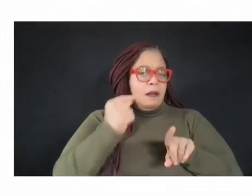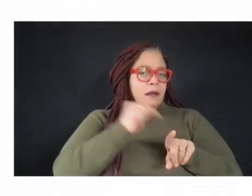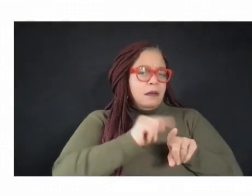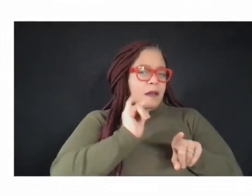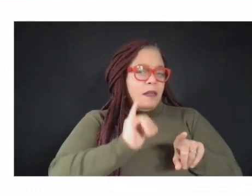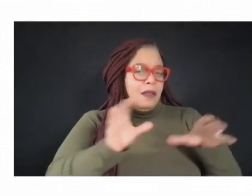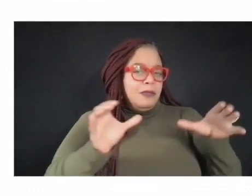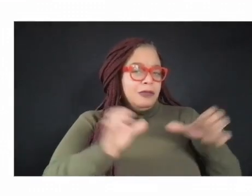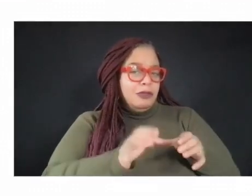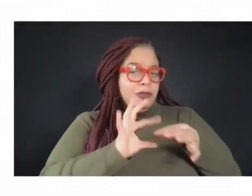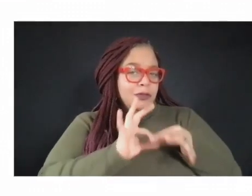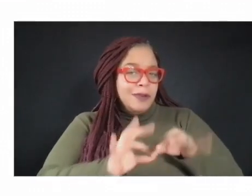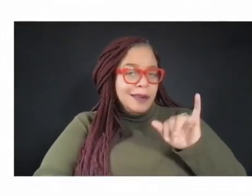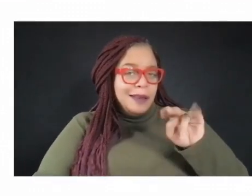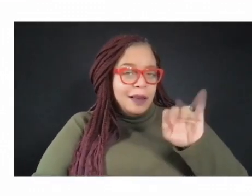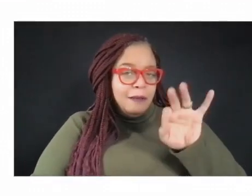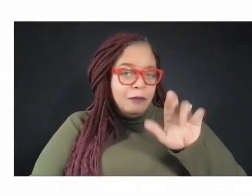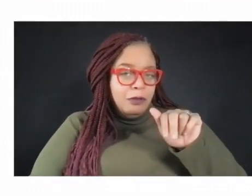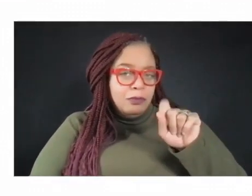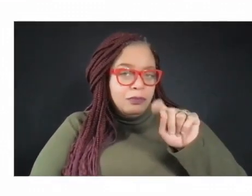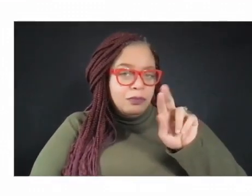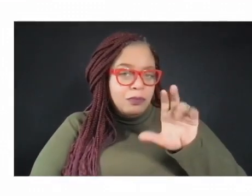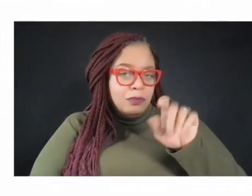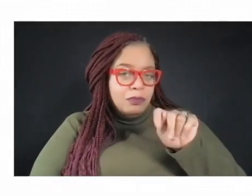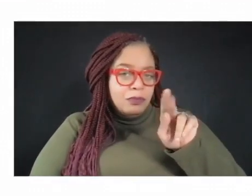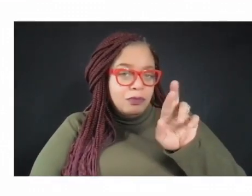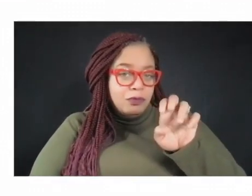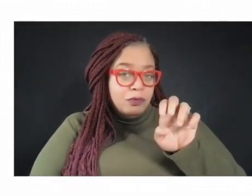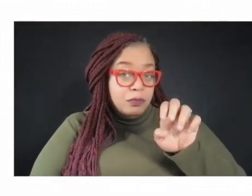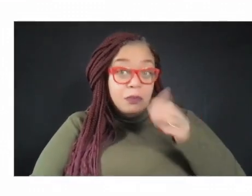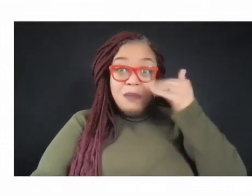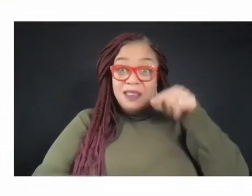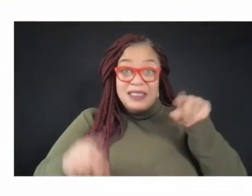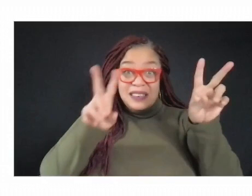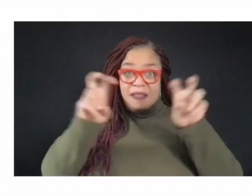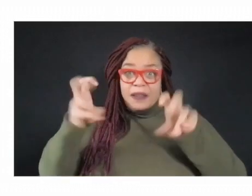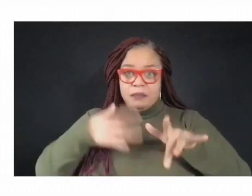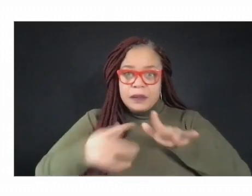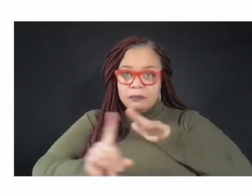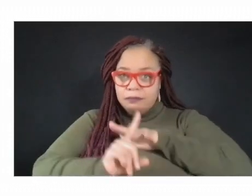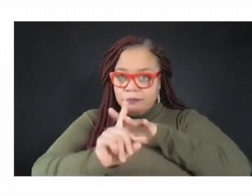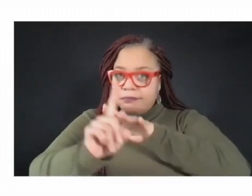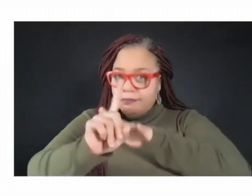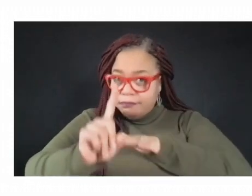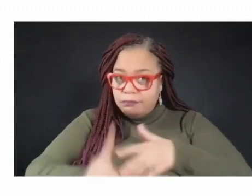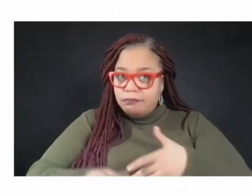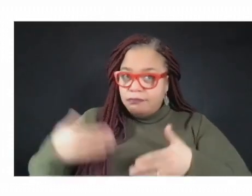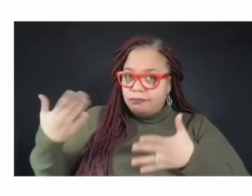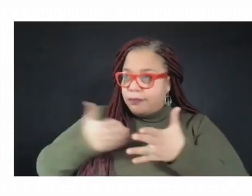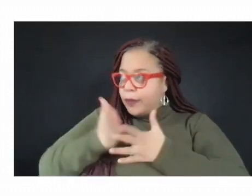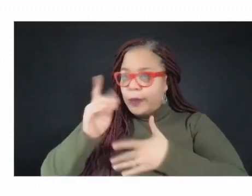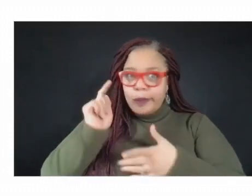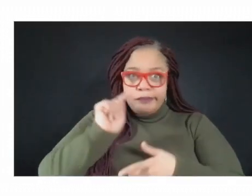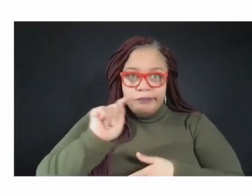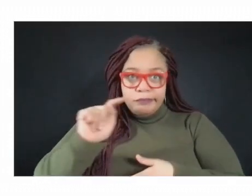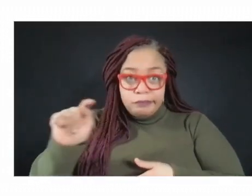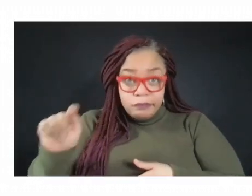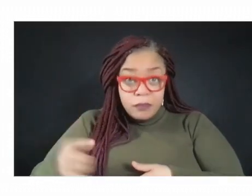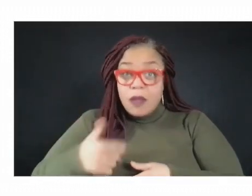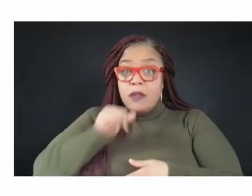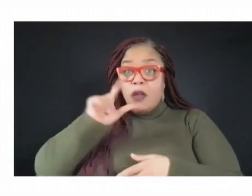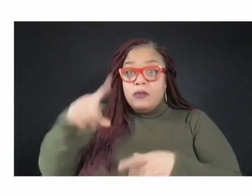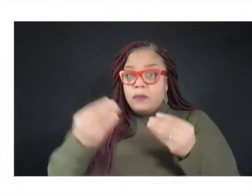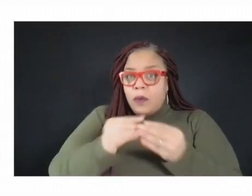up throughout. And that is not just more staff, but better training for staff and more capacity